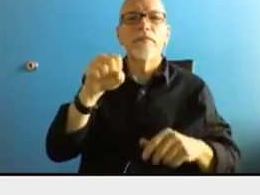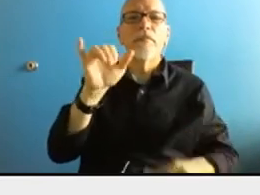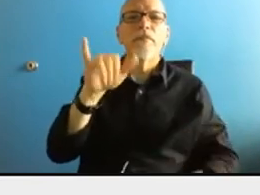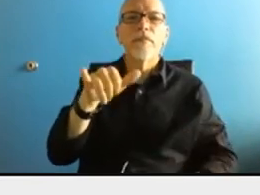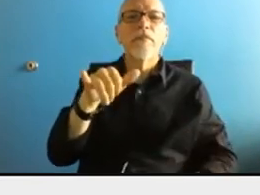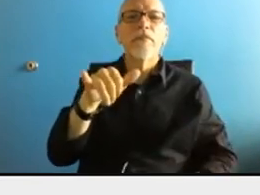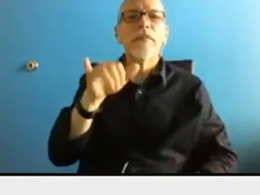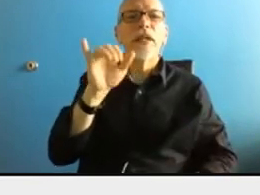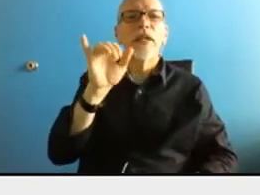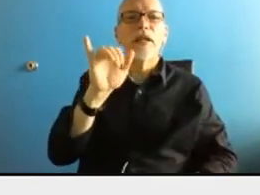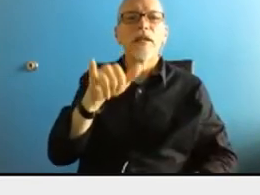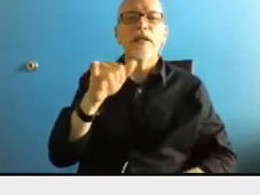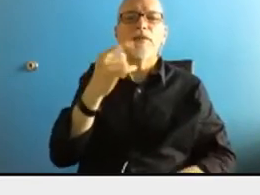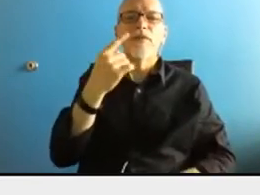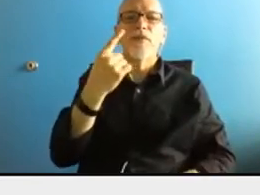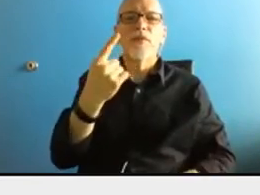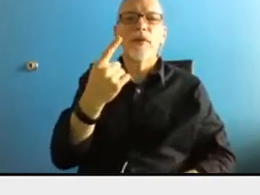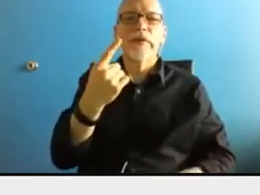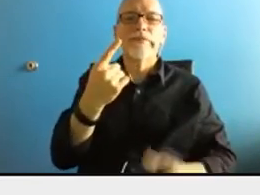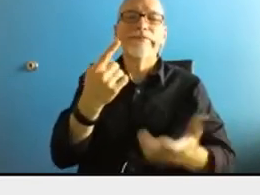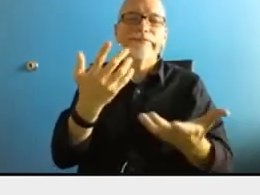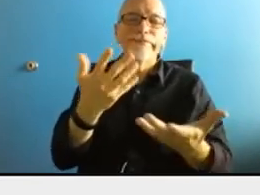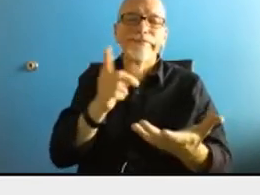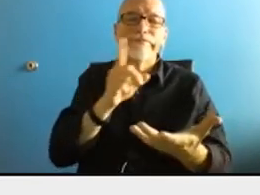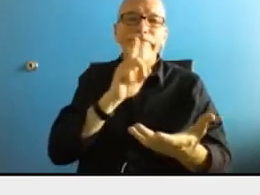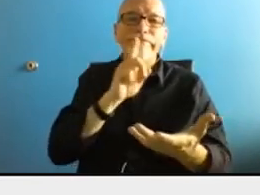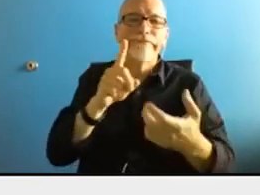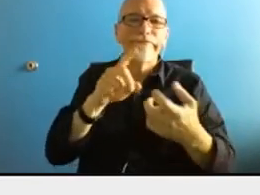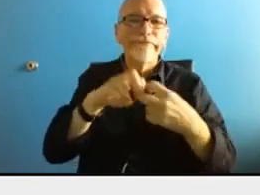is one aspect, right? It's like on